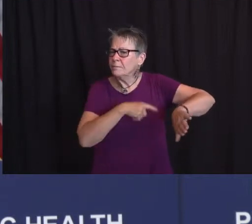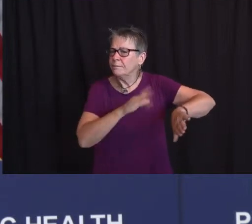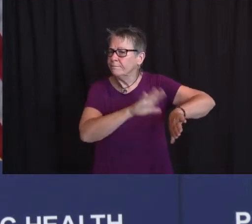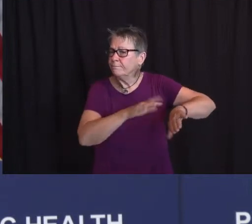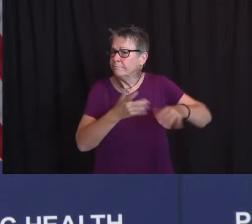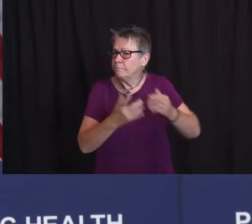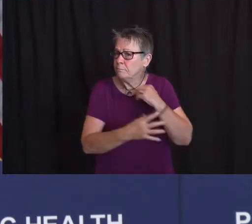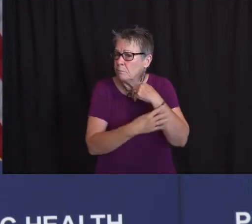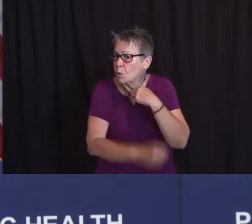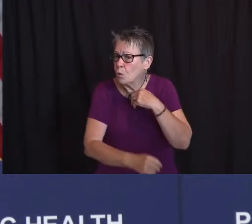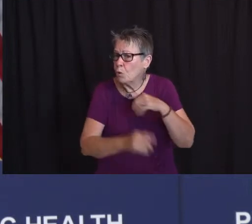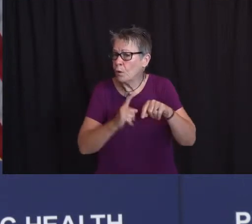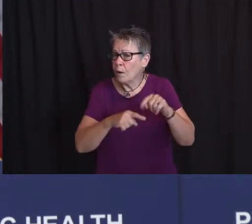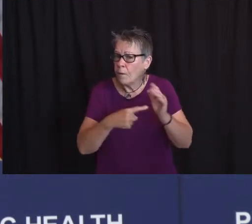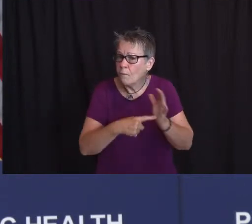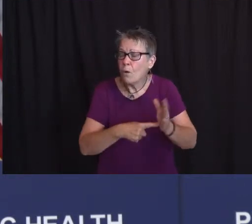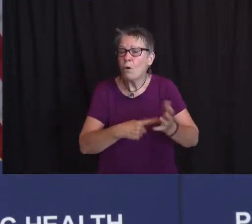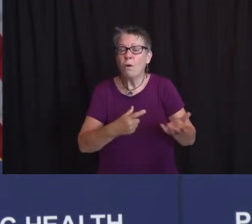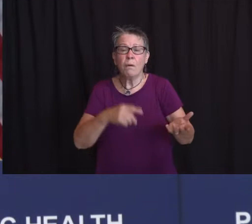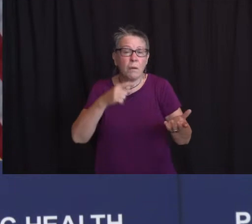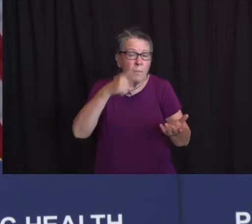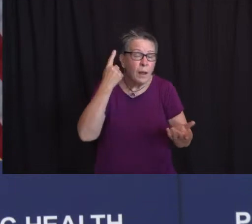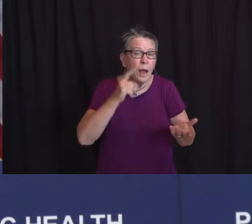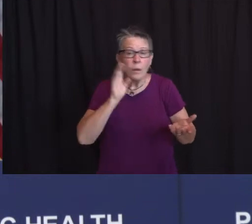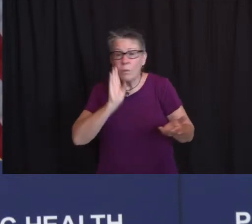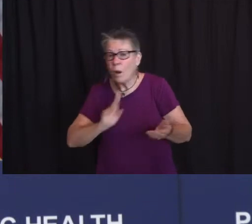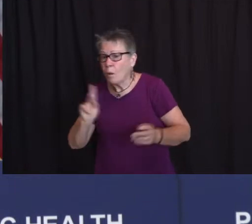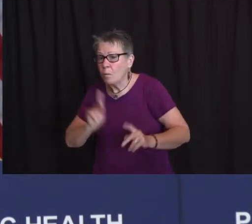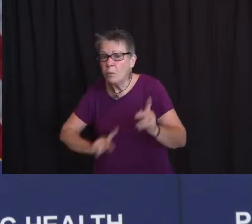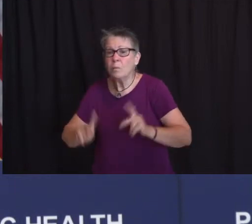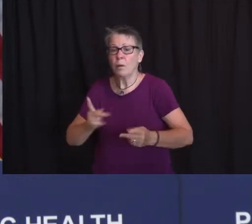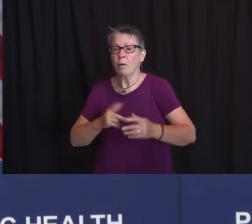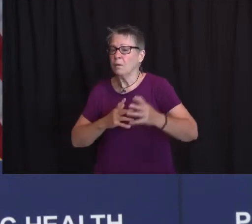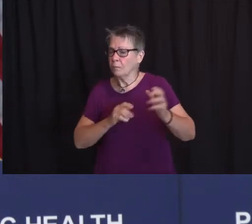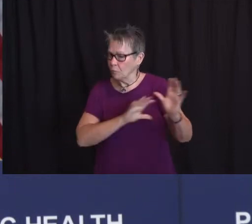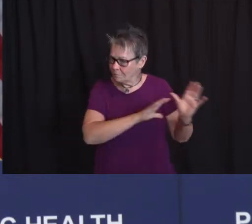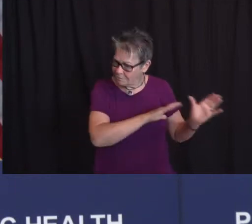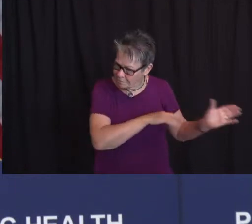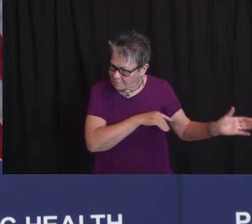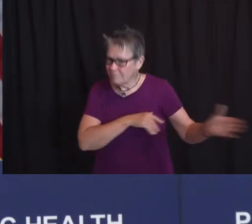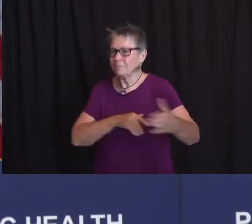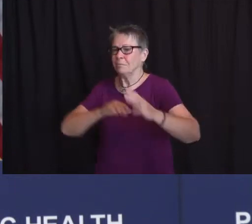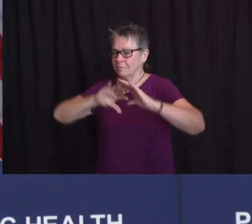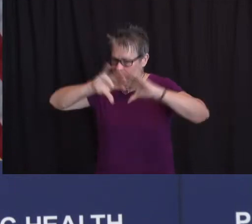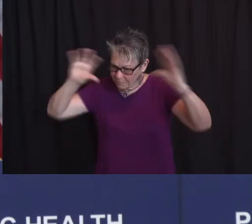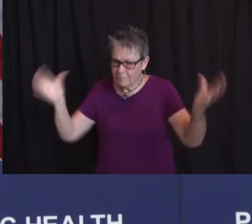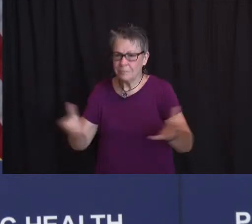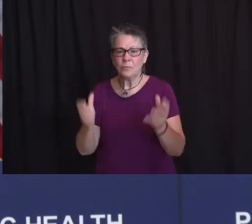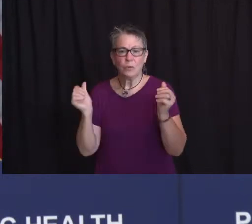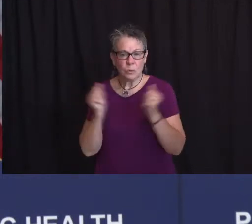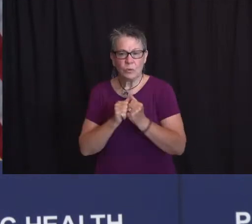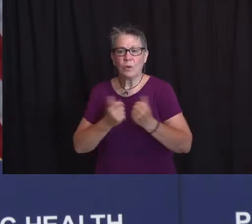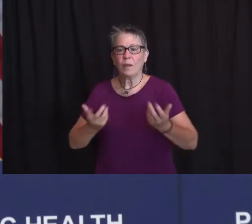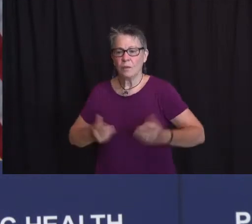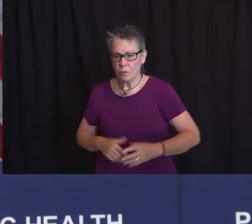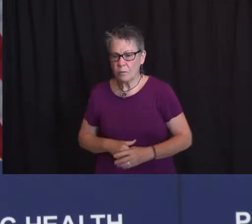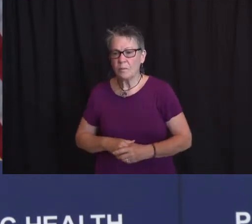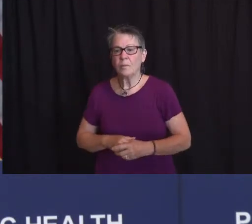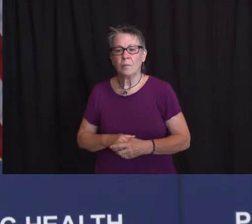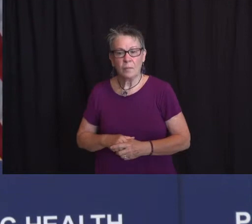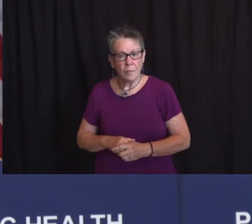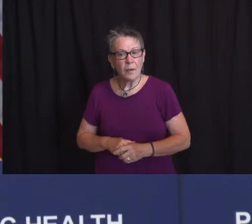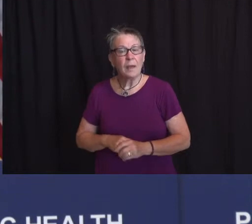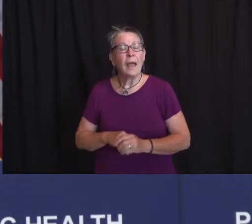for first-generation and Pell-eligible students, and expanding student mental health services. An additional $1